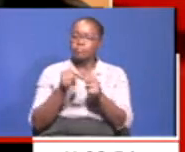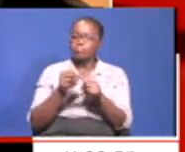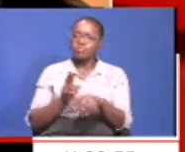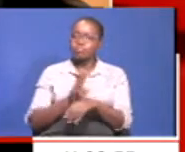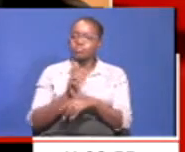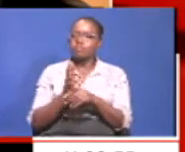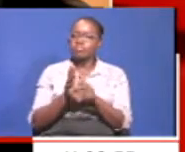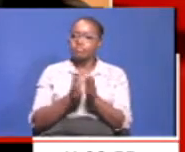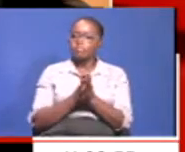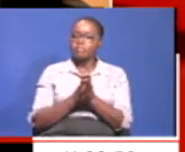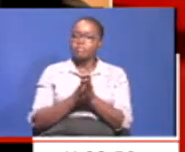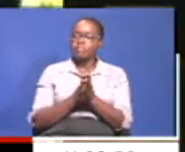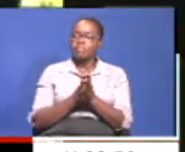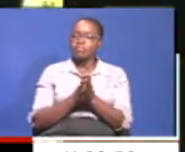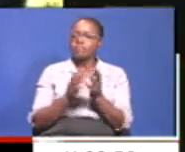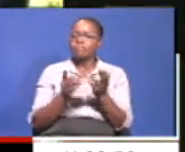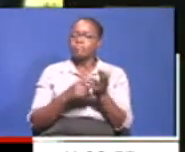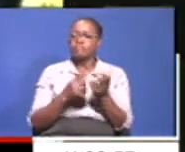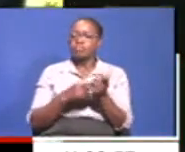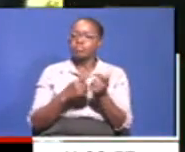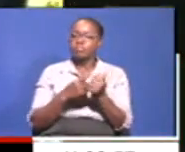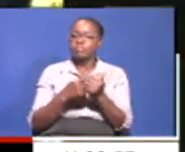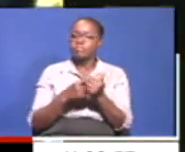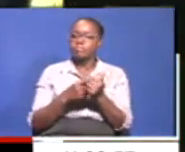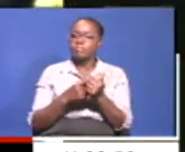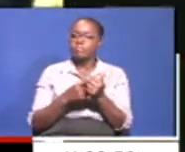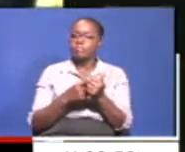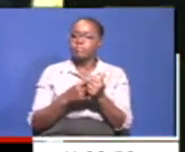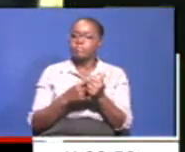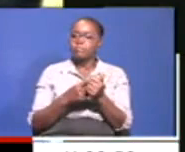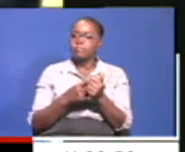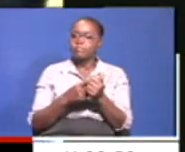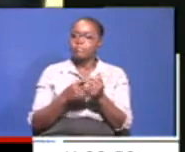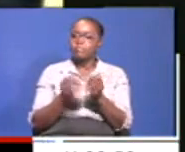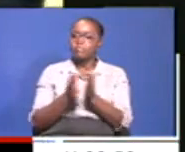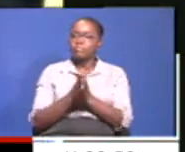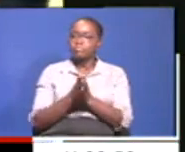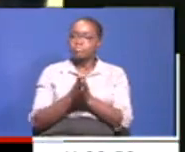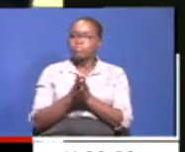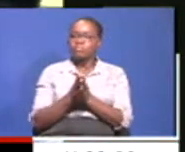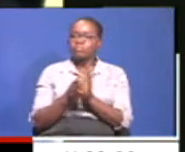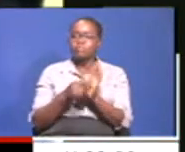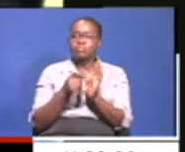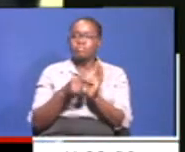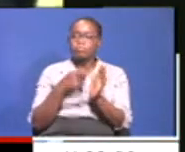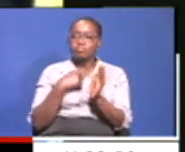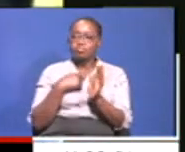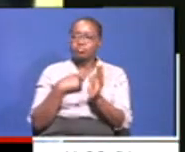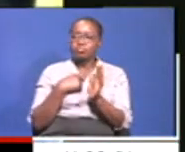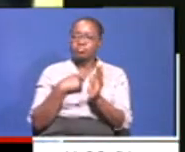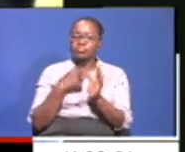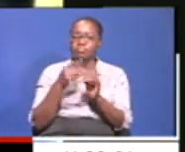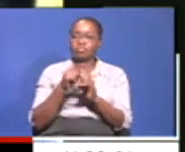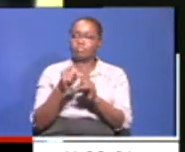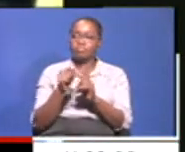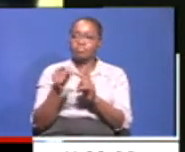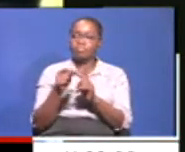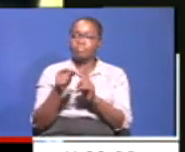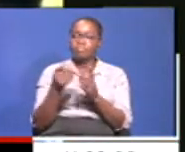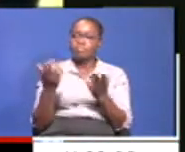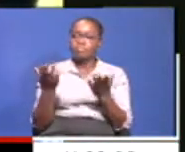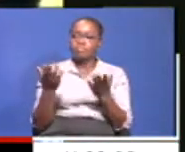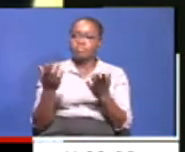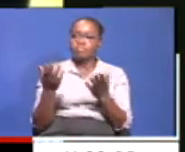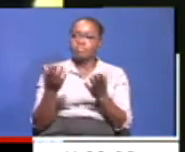We are using the numeric. But with the Reke, I'll be able to put down my notes in my terms, where I'll be able